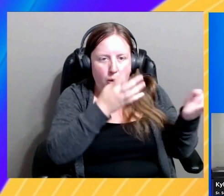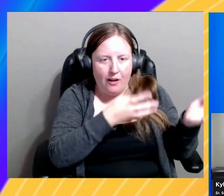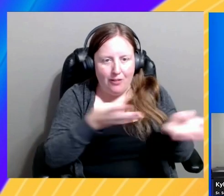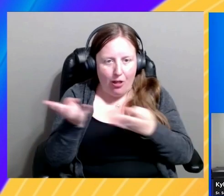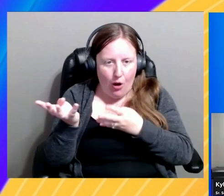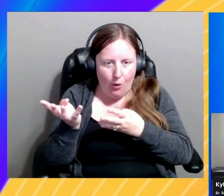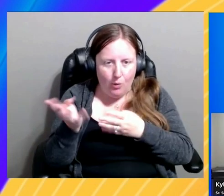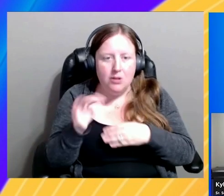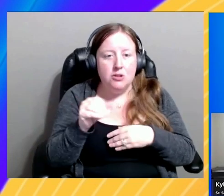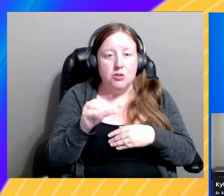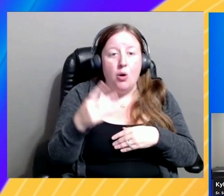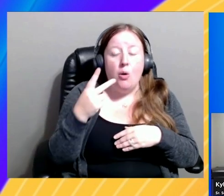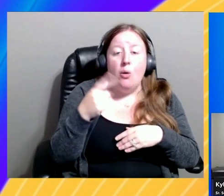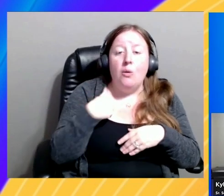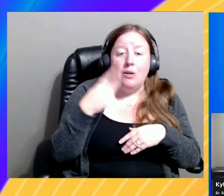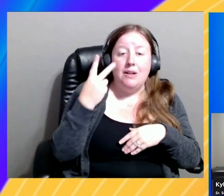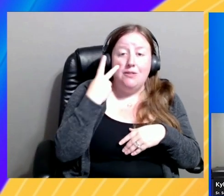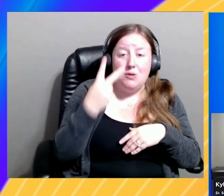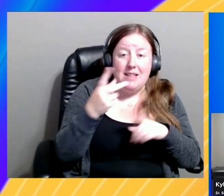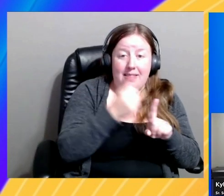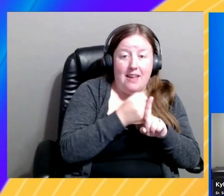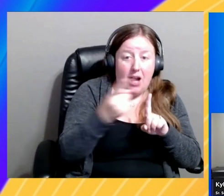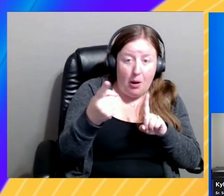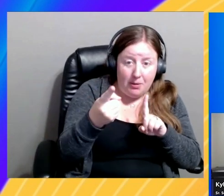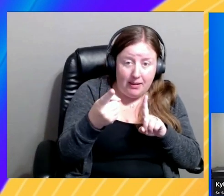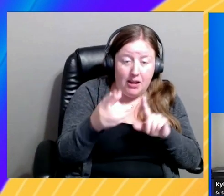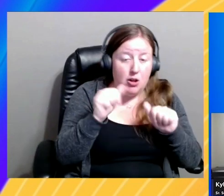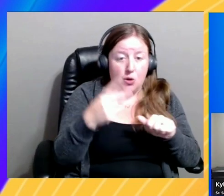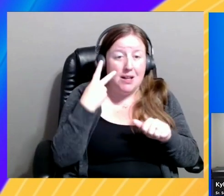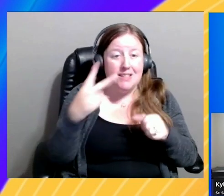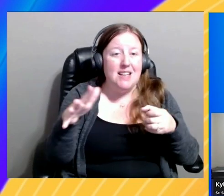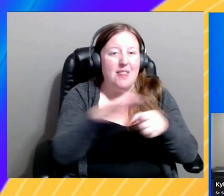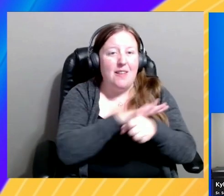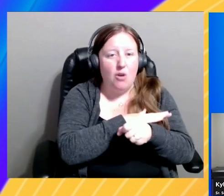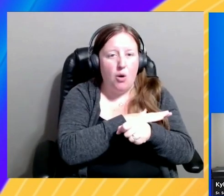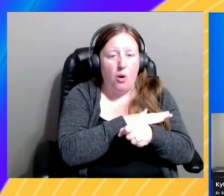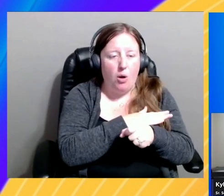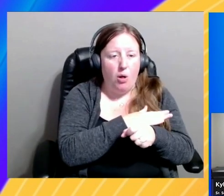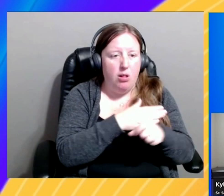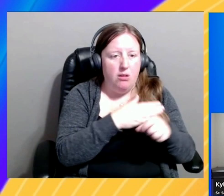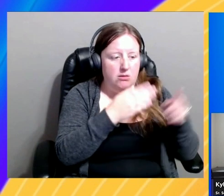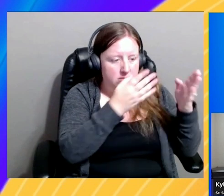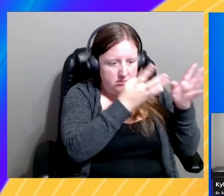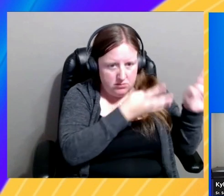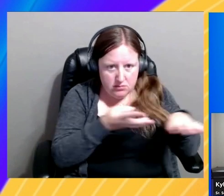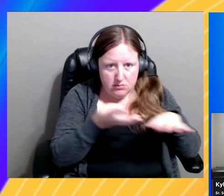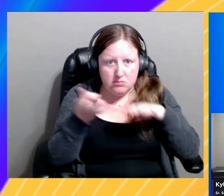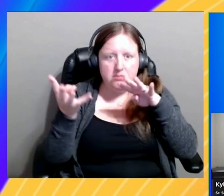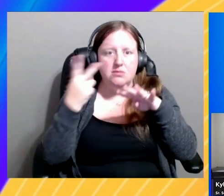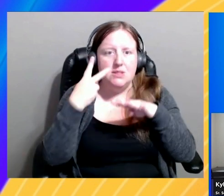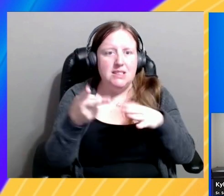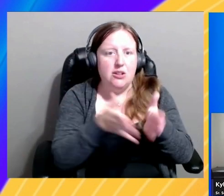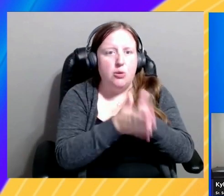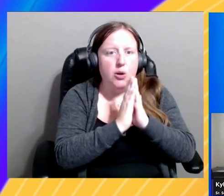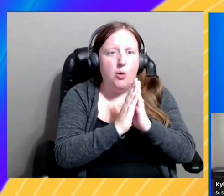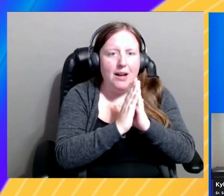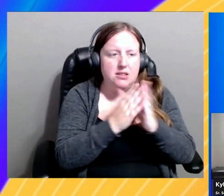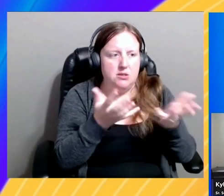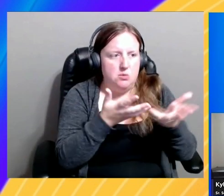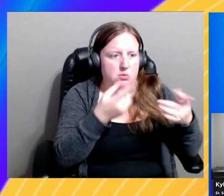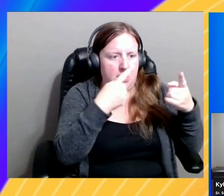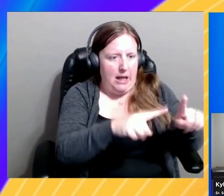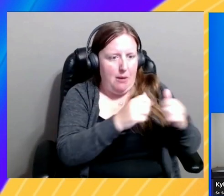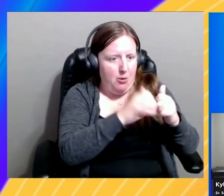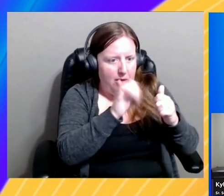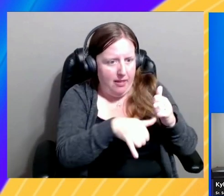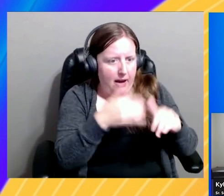the anomaly. Two, you can see the full path and see what that request was. And then you could see the exception,